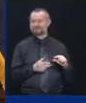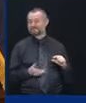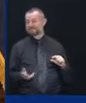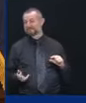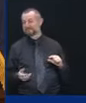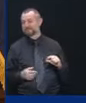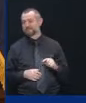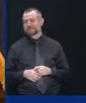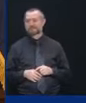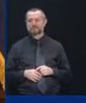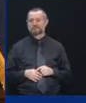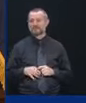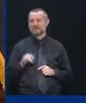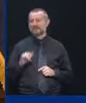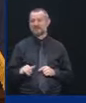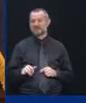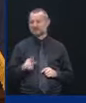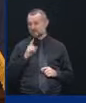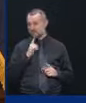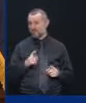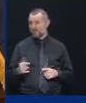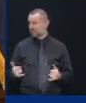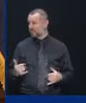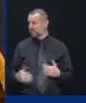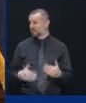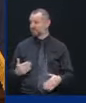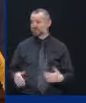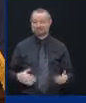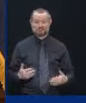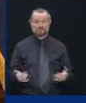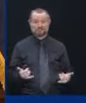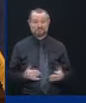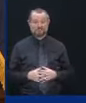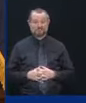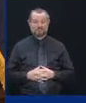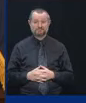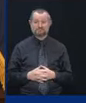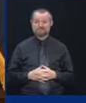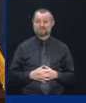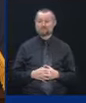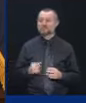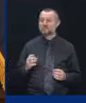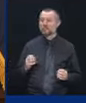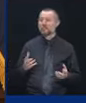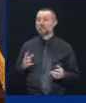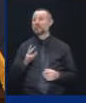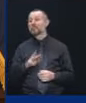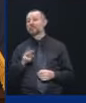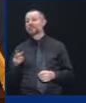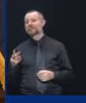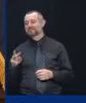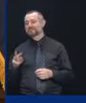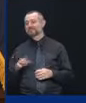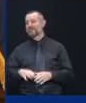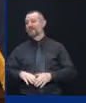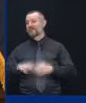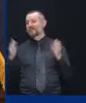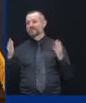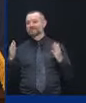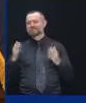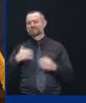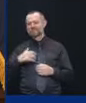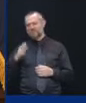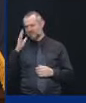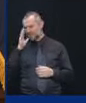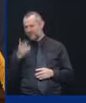That's what's happening. So, yes, expect the portals to open, expect the appointments